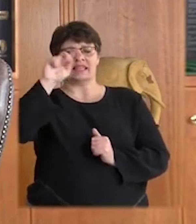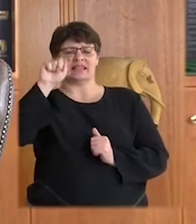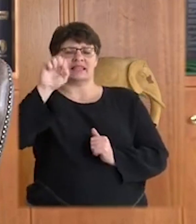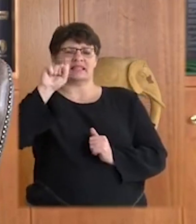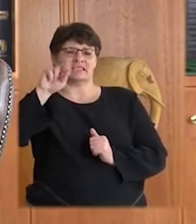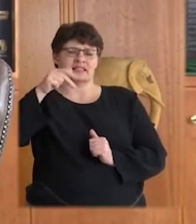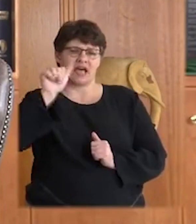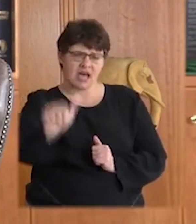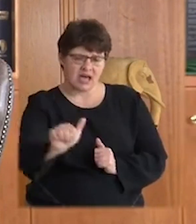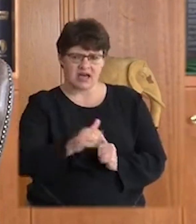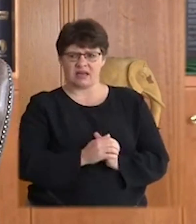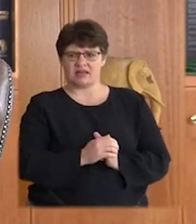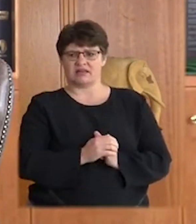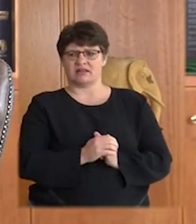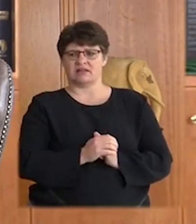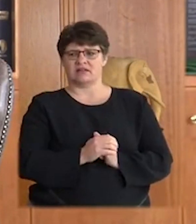Makanda,